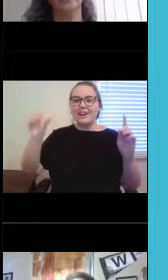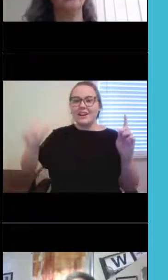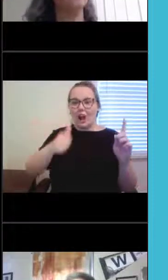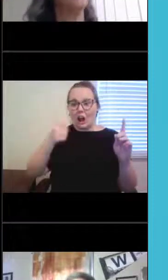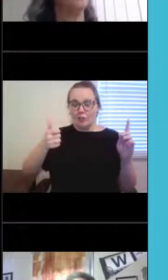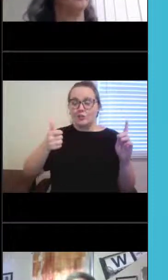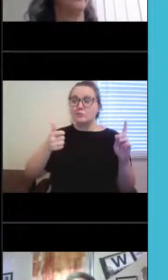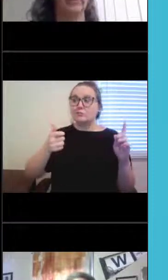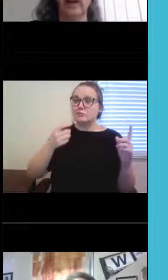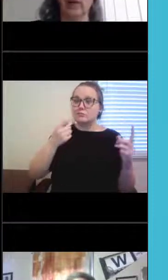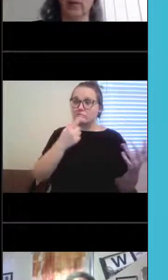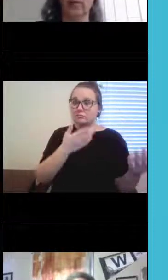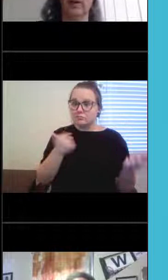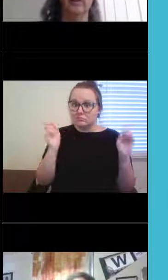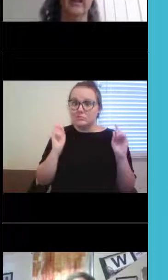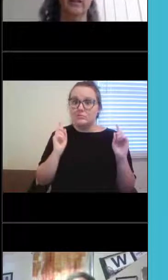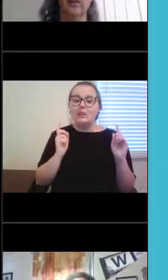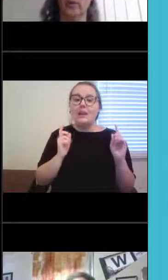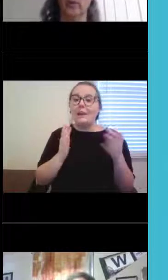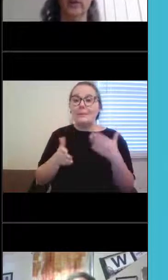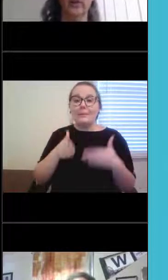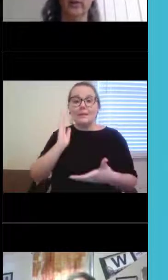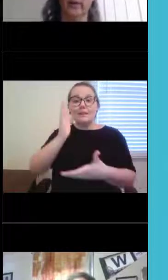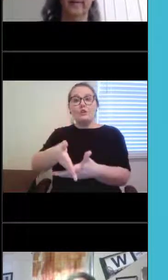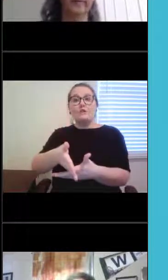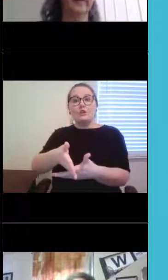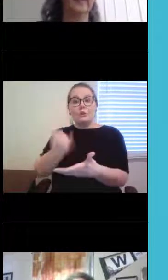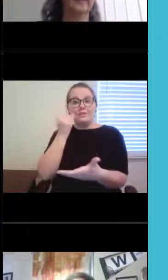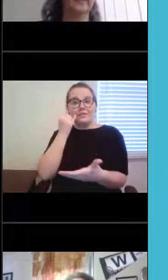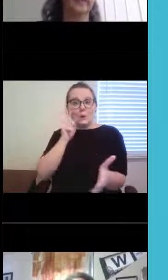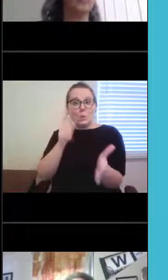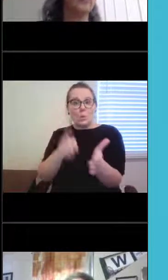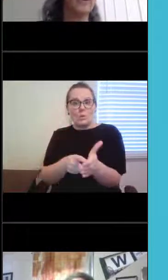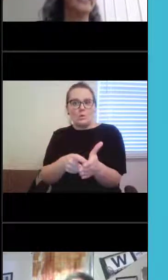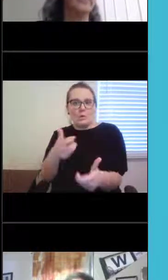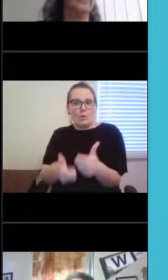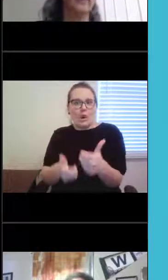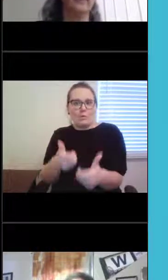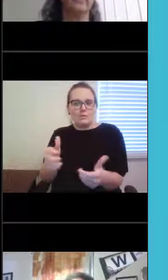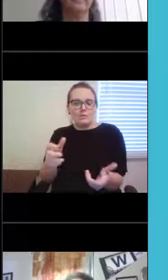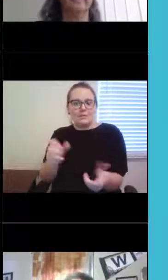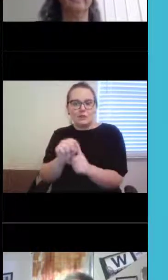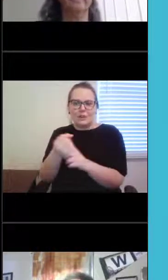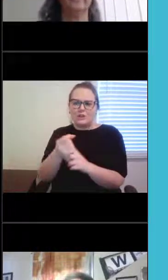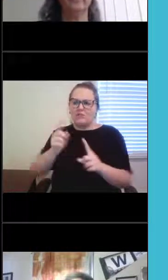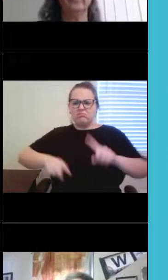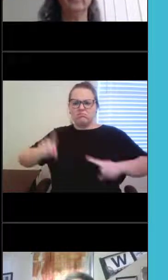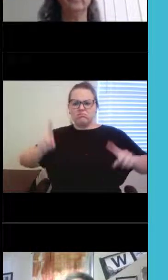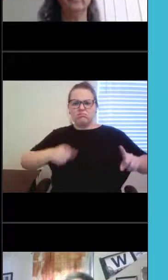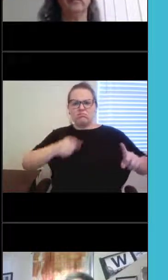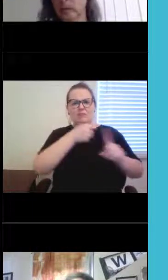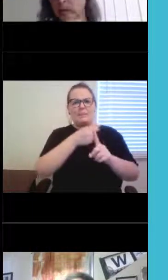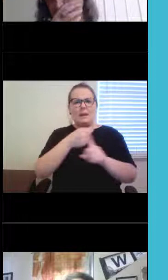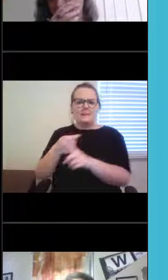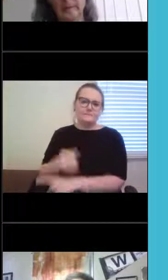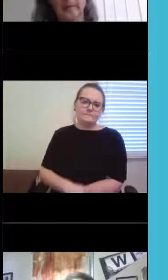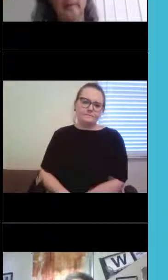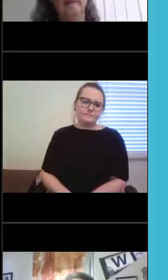this issue or intervening when they encountered problematic situations. So a variety of effects.